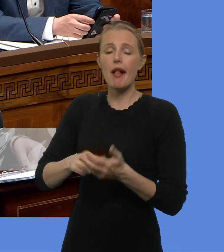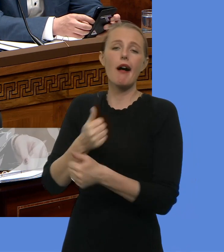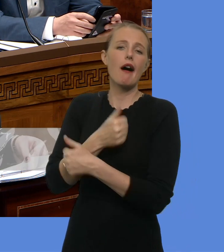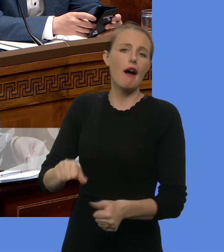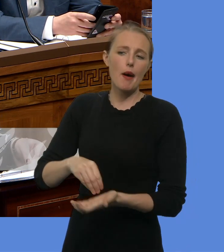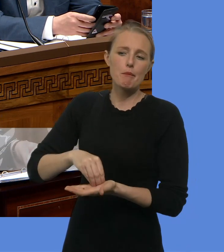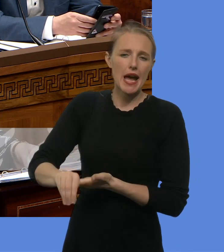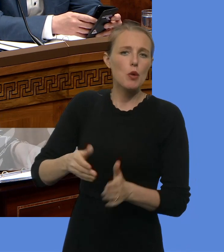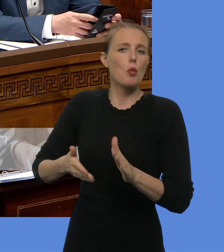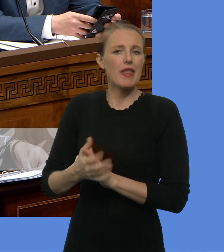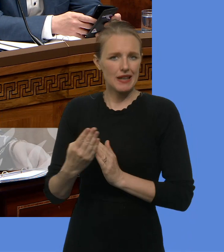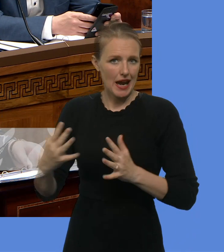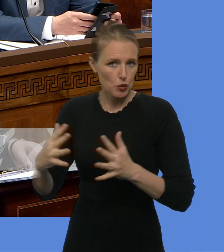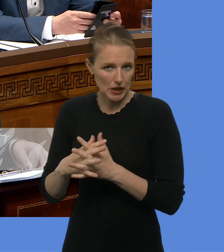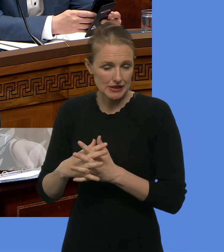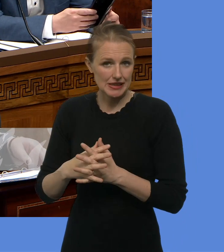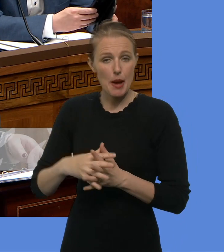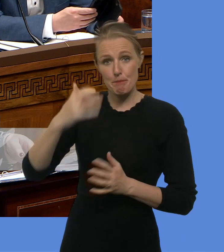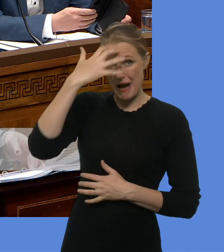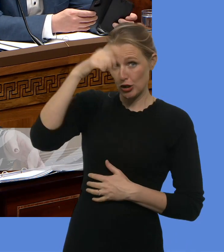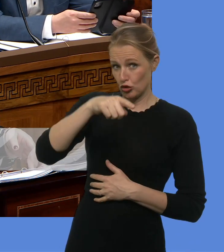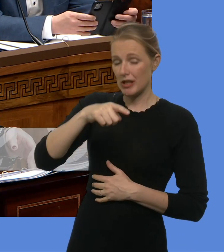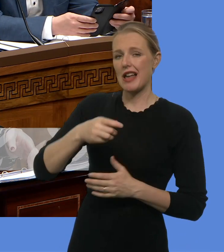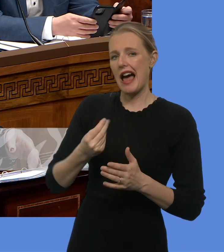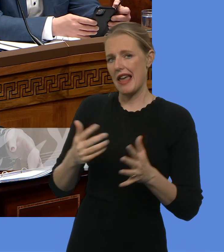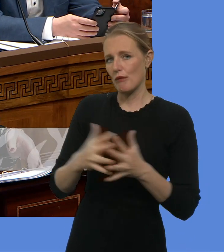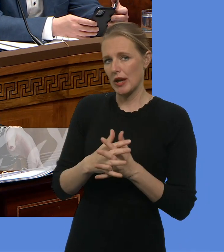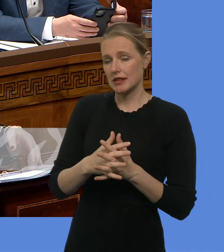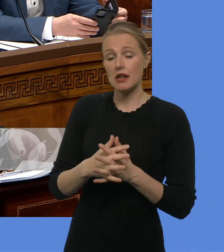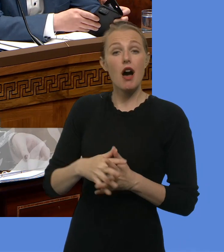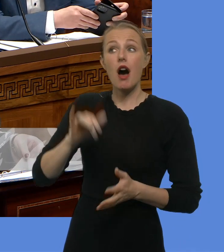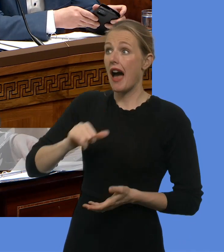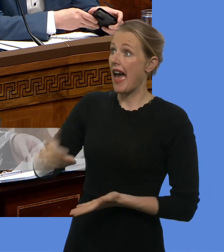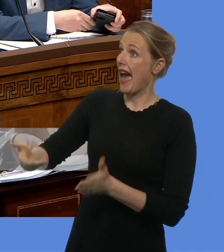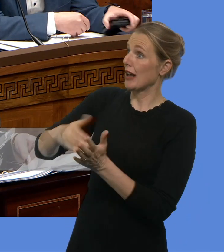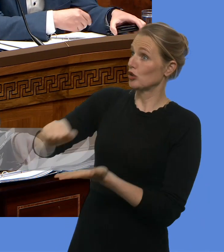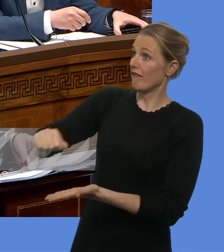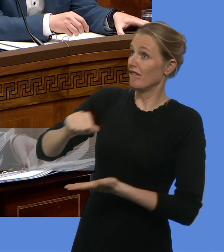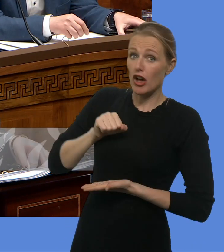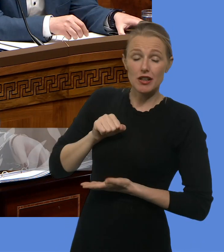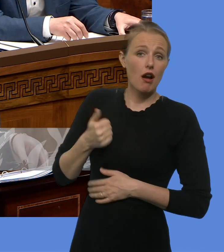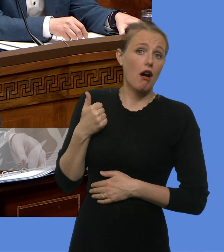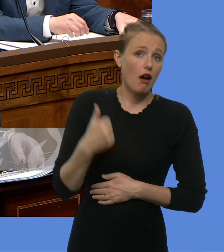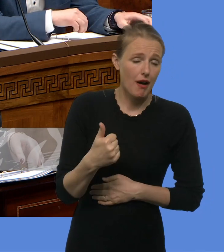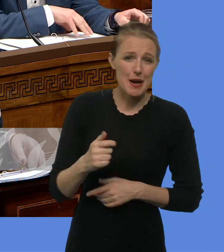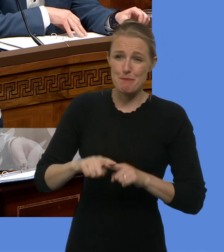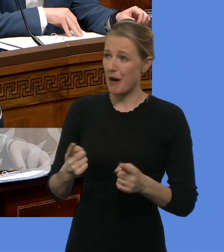with Magistrates Court within 11 weeks. While the additional funding is welcome, the historic approach of late allocations is not sustainable and needs